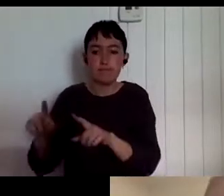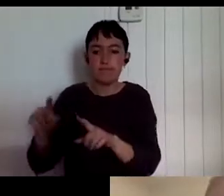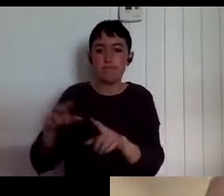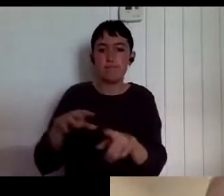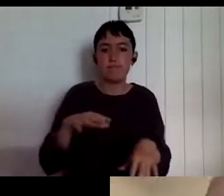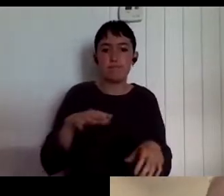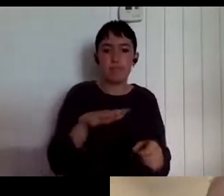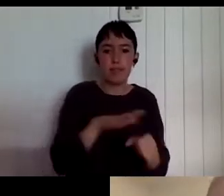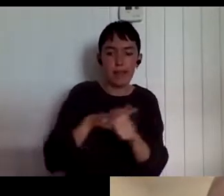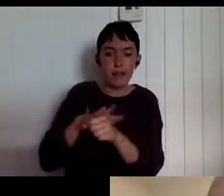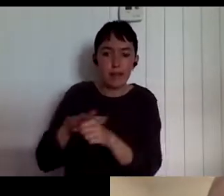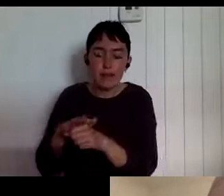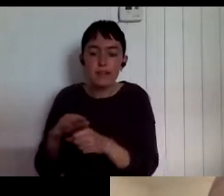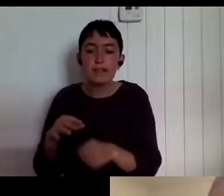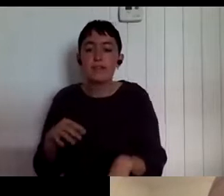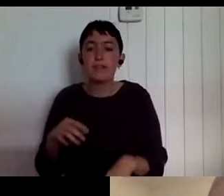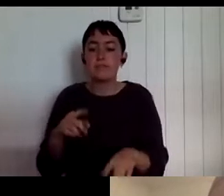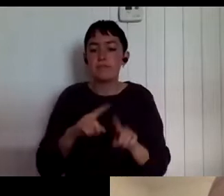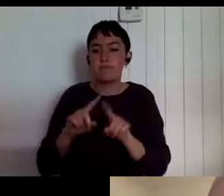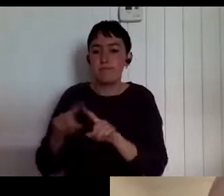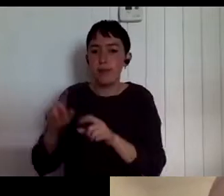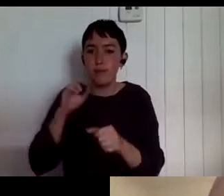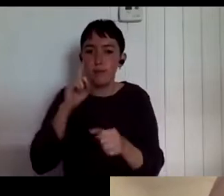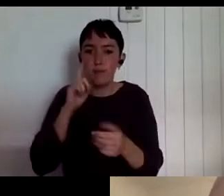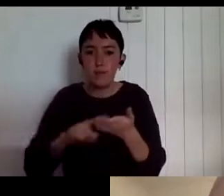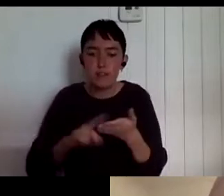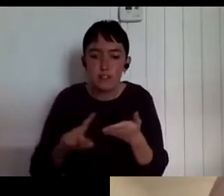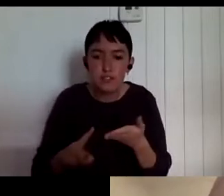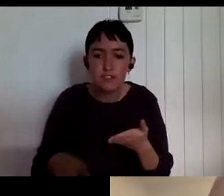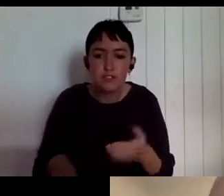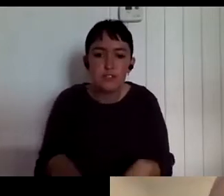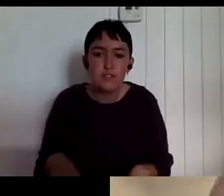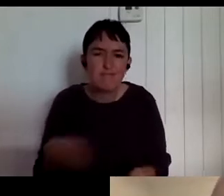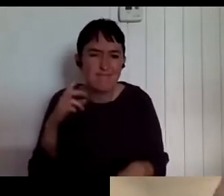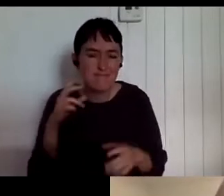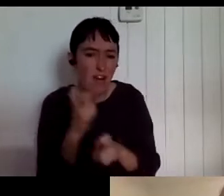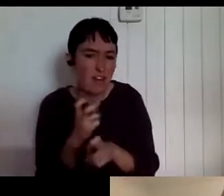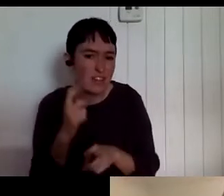is battery research. And it allowed me to give me a good tool set for anything I wanted to do.